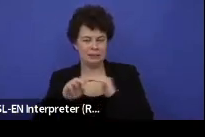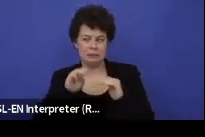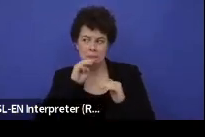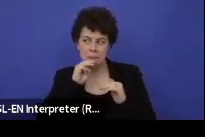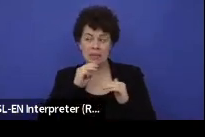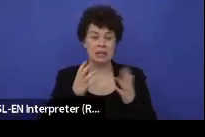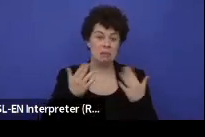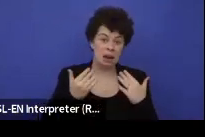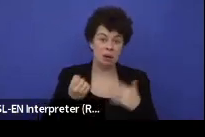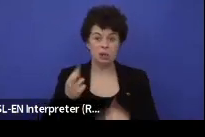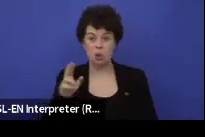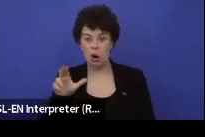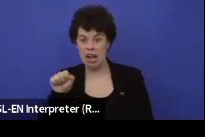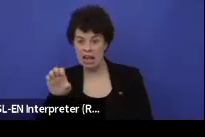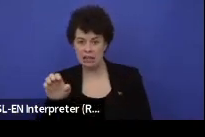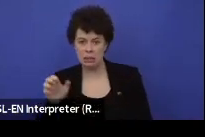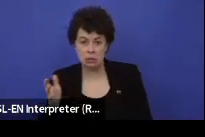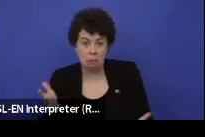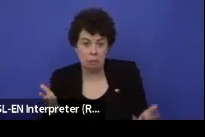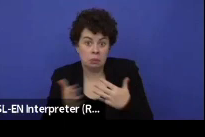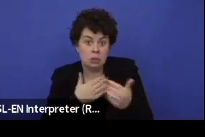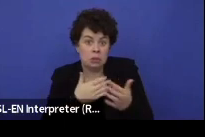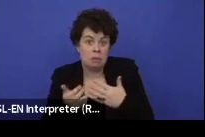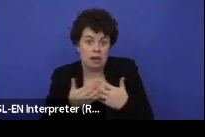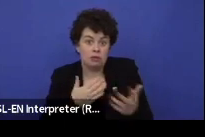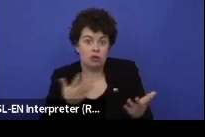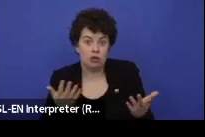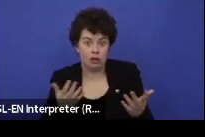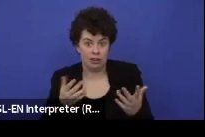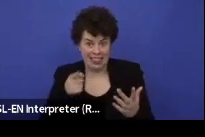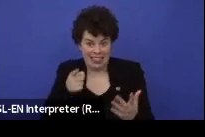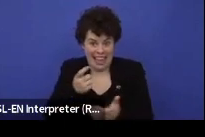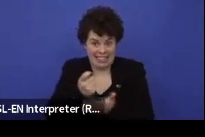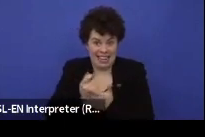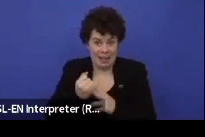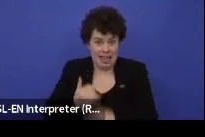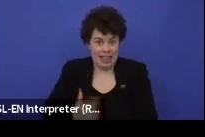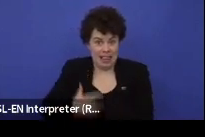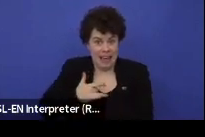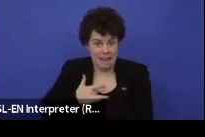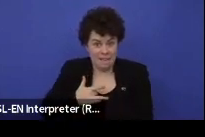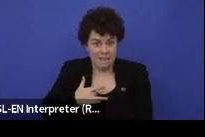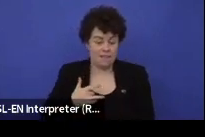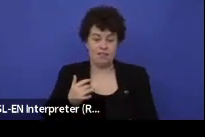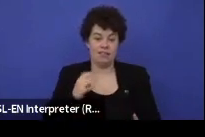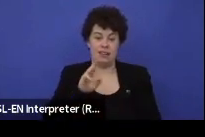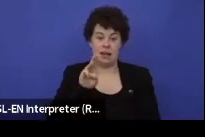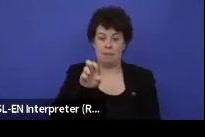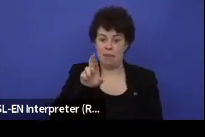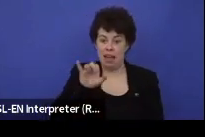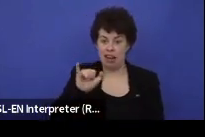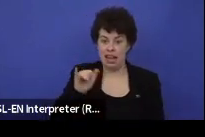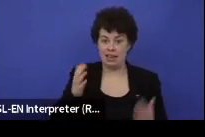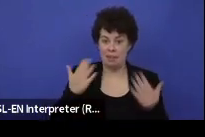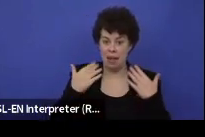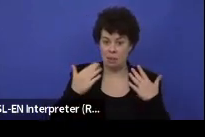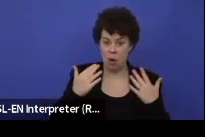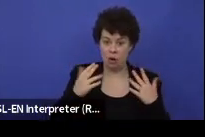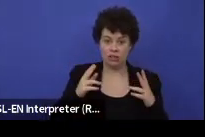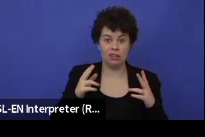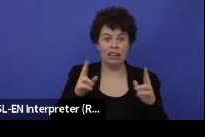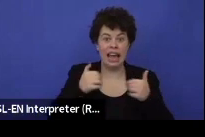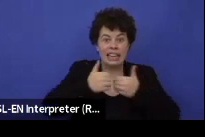It's around that time. It's happening at a menopause stage. I don't think you can separate the